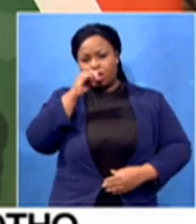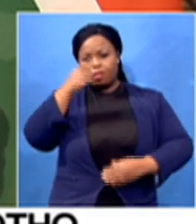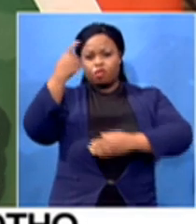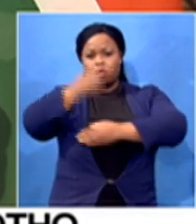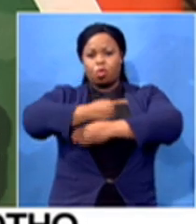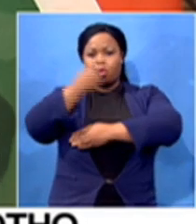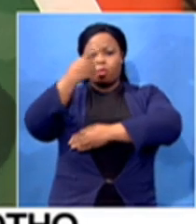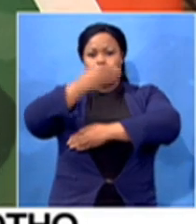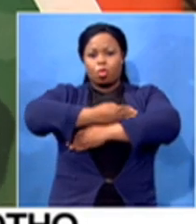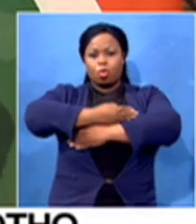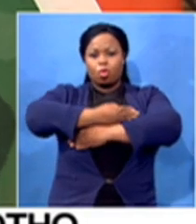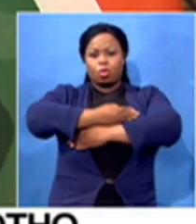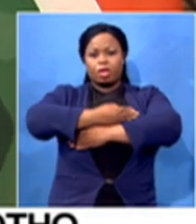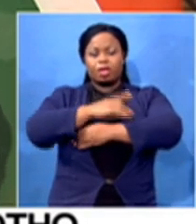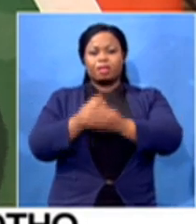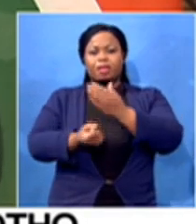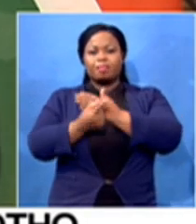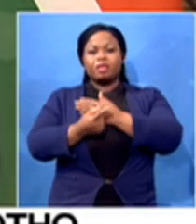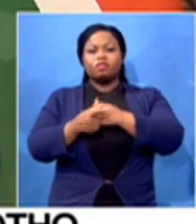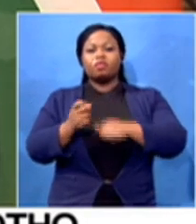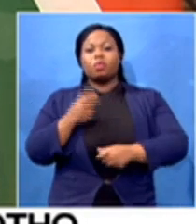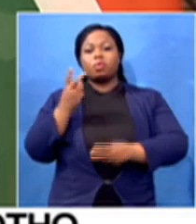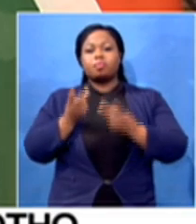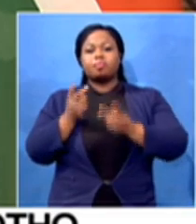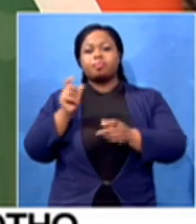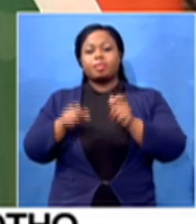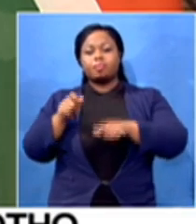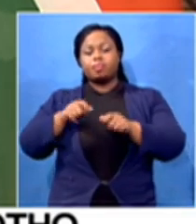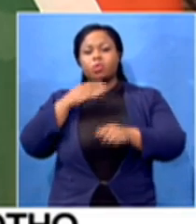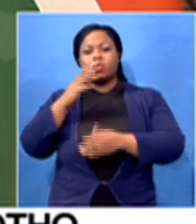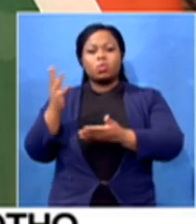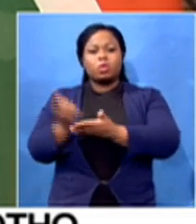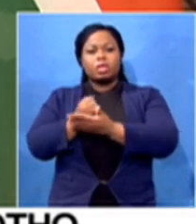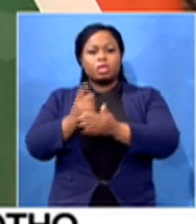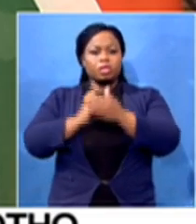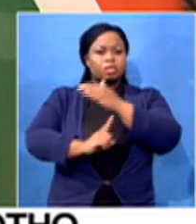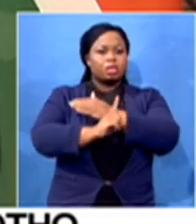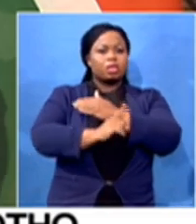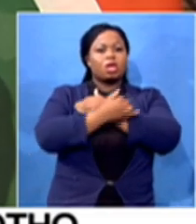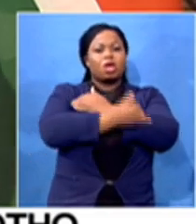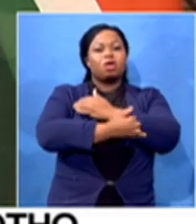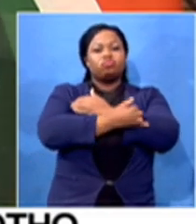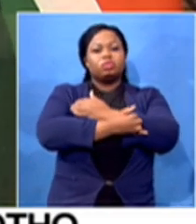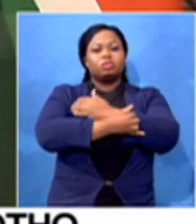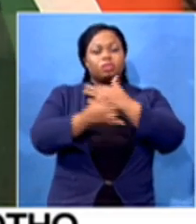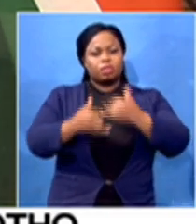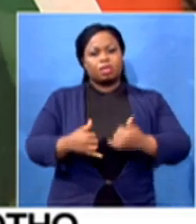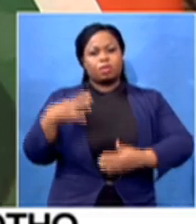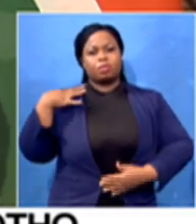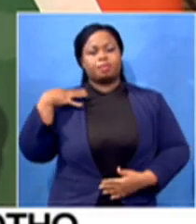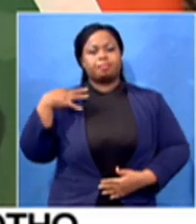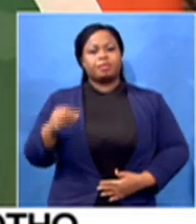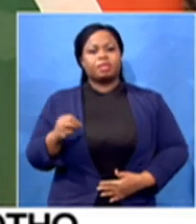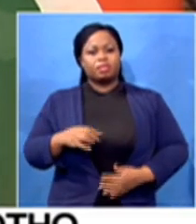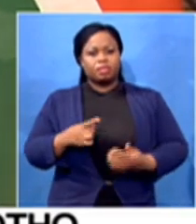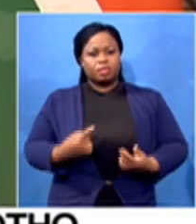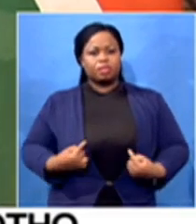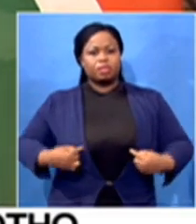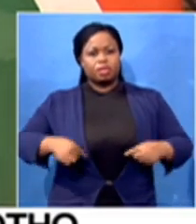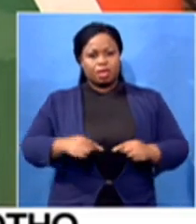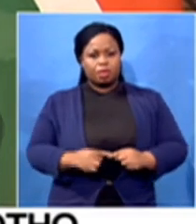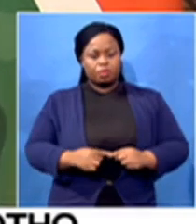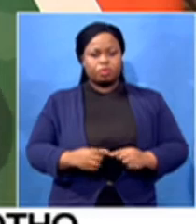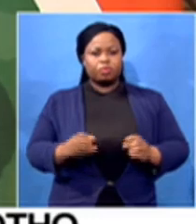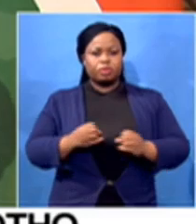trafficking. So we are going to be getting our ministers to begin the